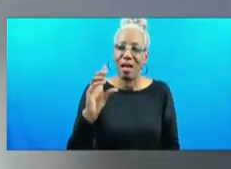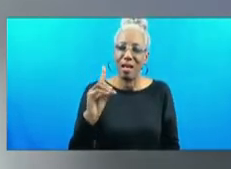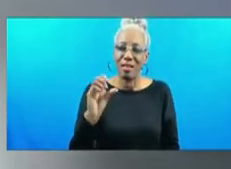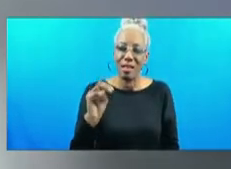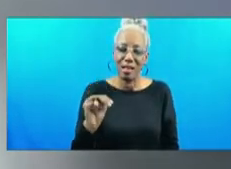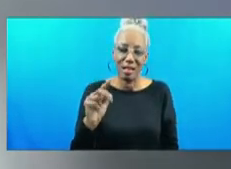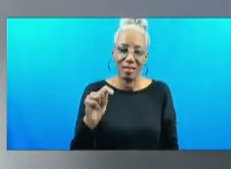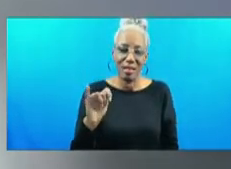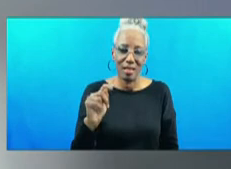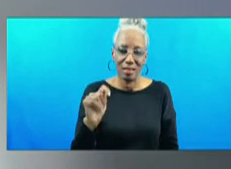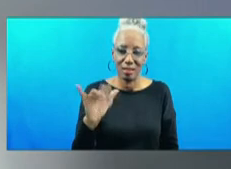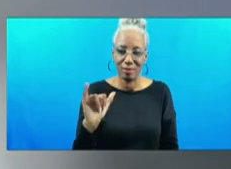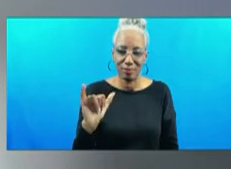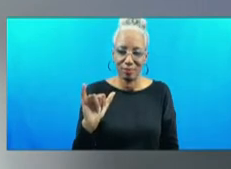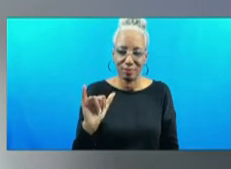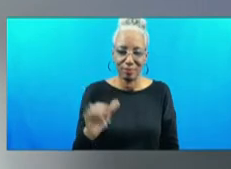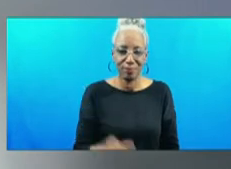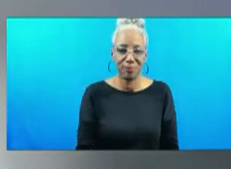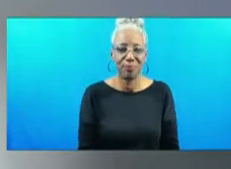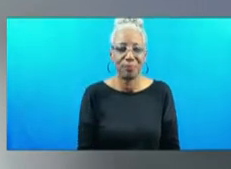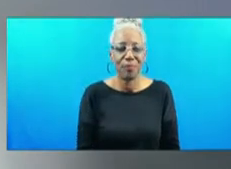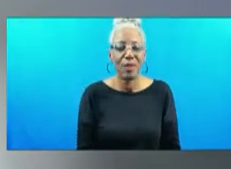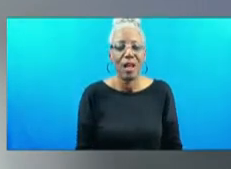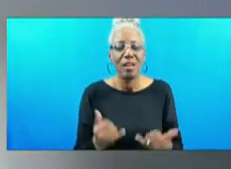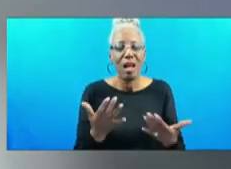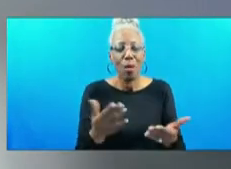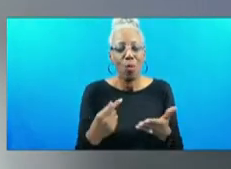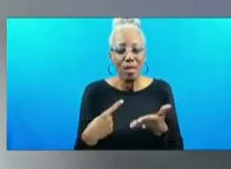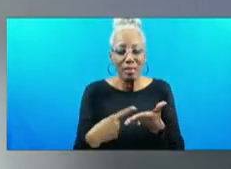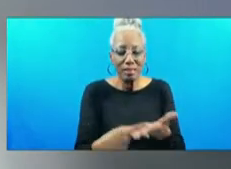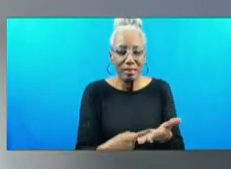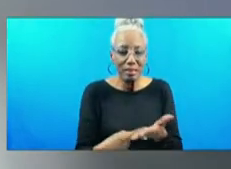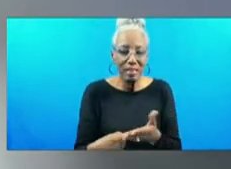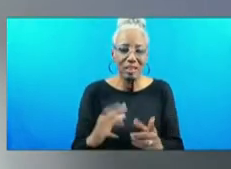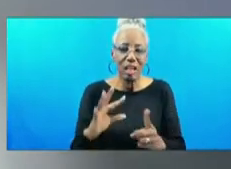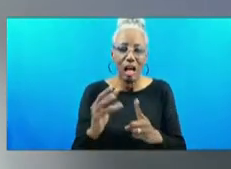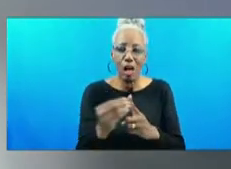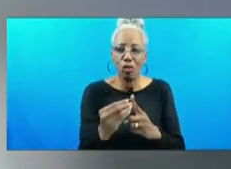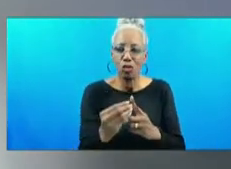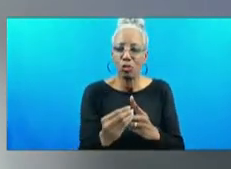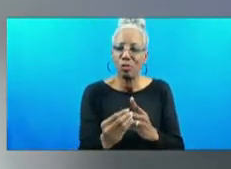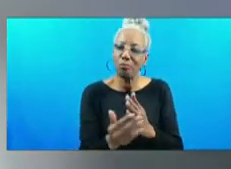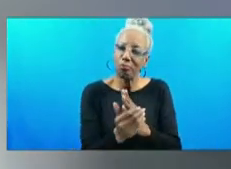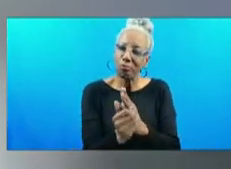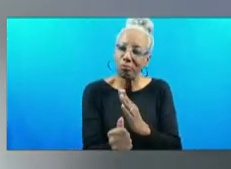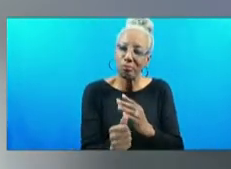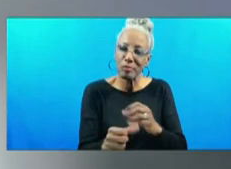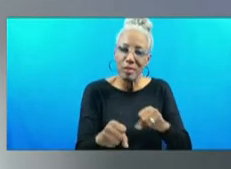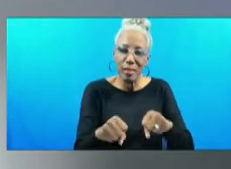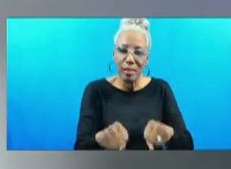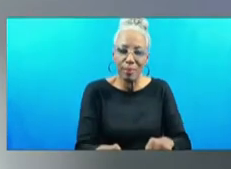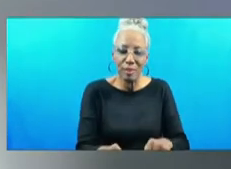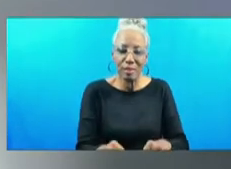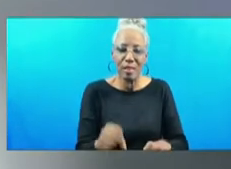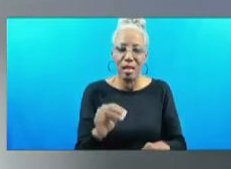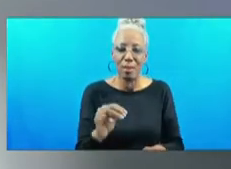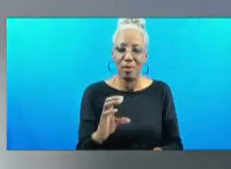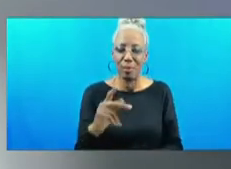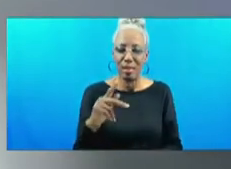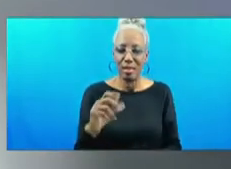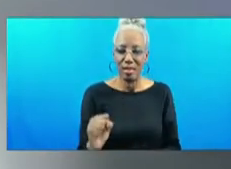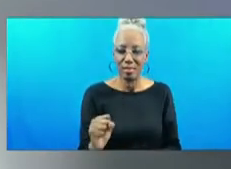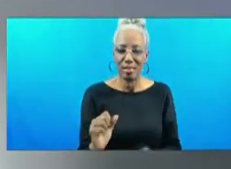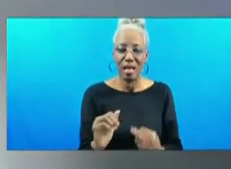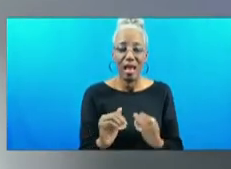our cultural competence in MCPS. Specifically, how does MCPS under your leadership plan